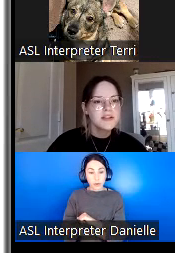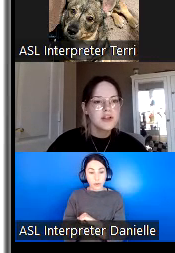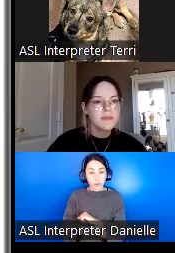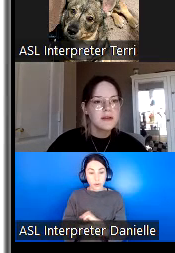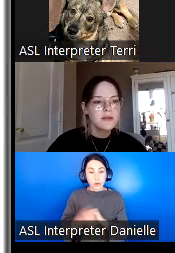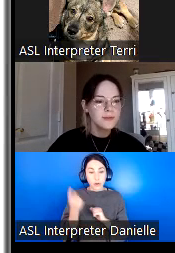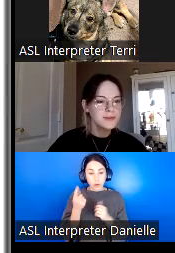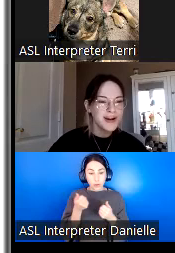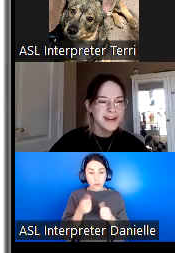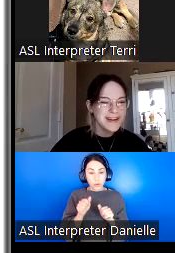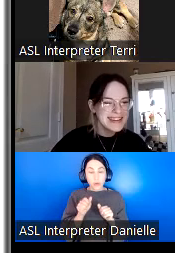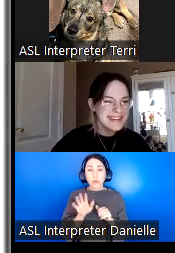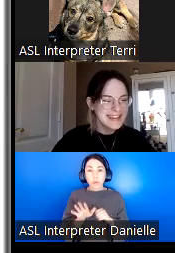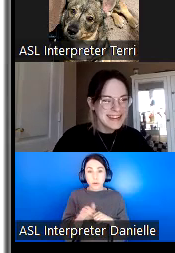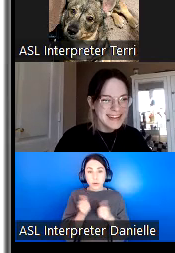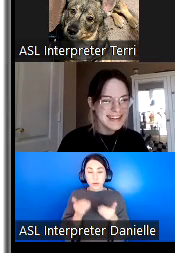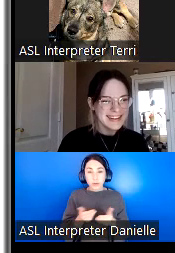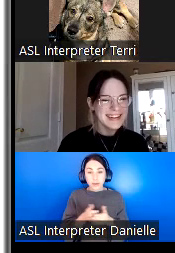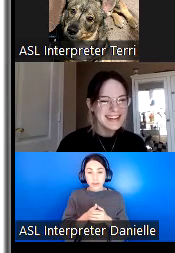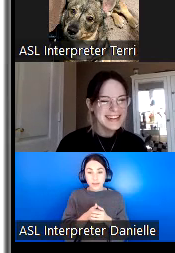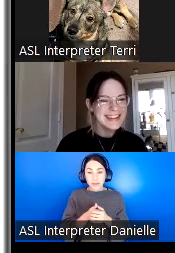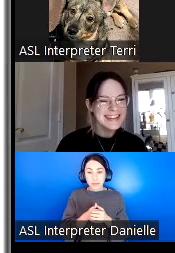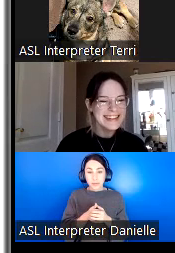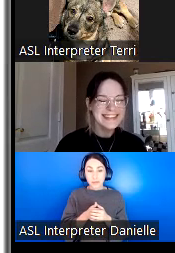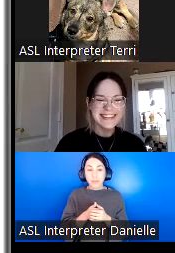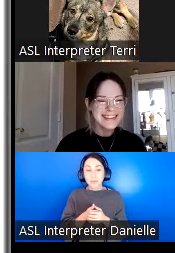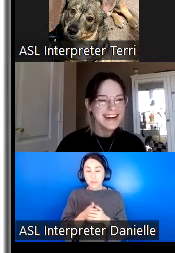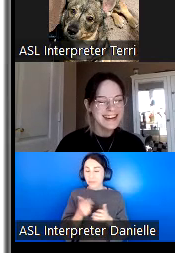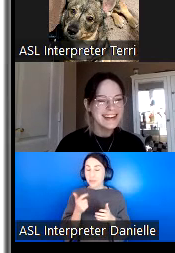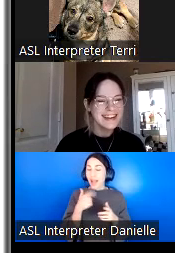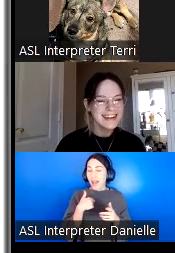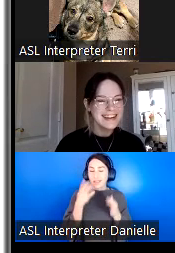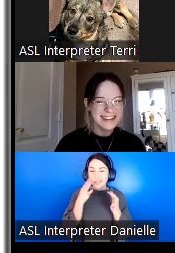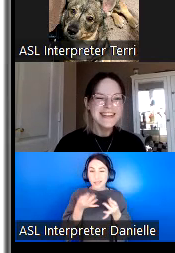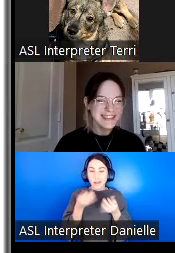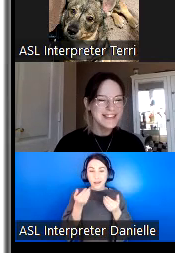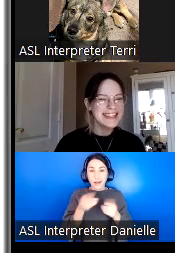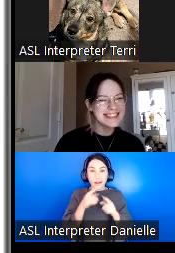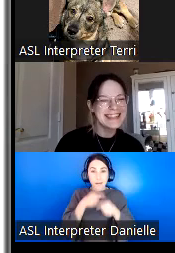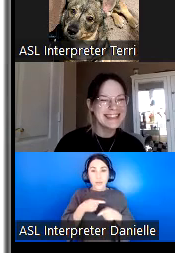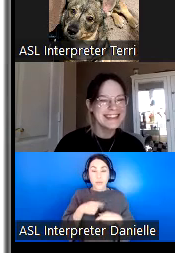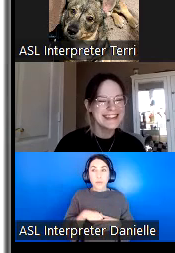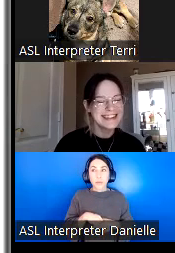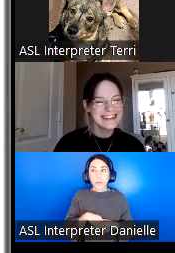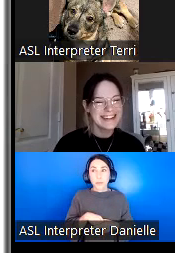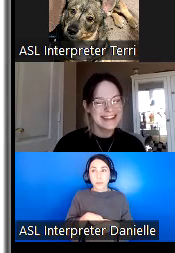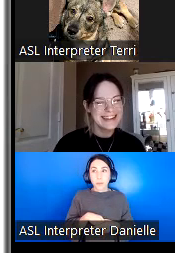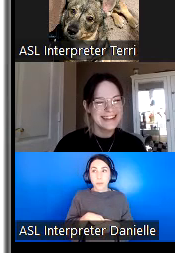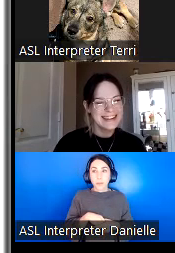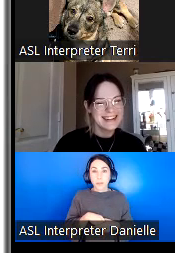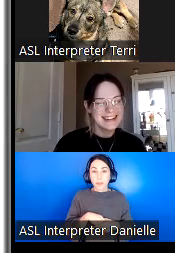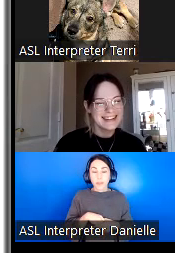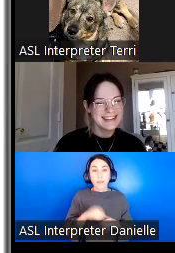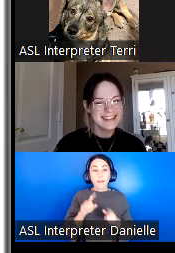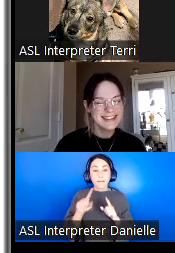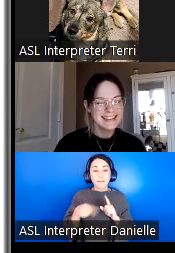Always try to determine. It's Sorry, go ahead. I just unmuted real quick. It was easier than typing it all. Of So course.